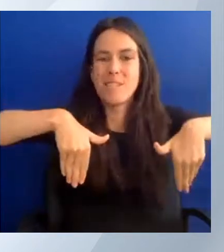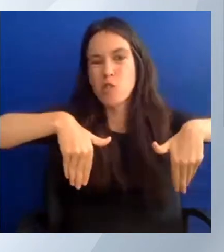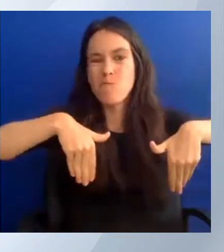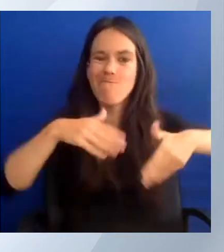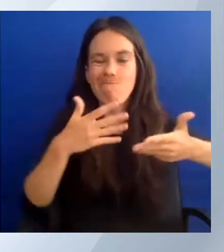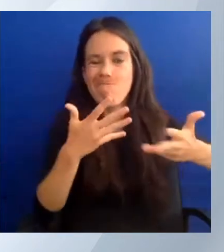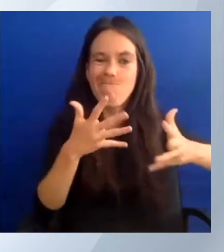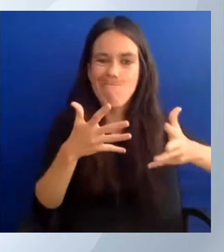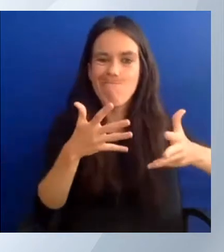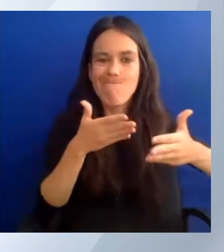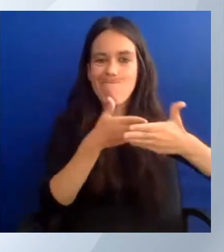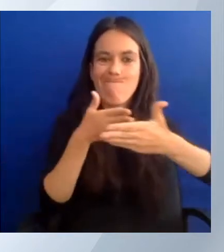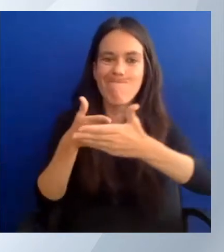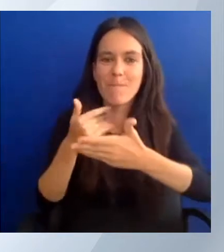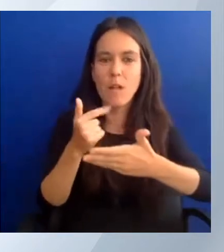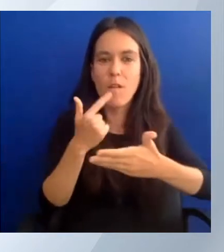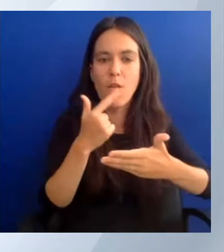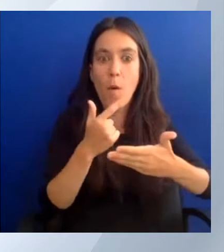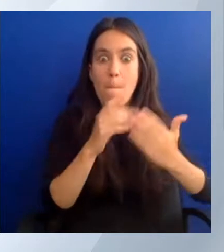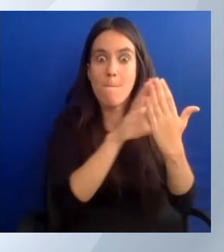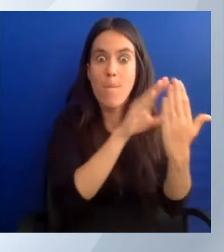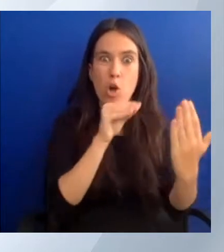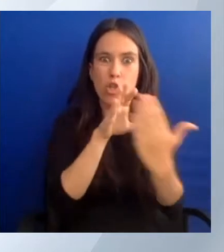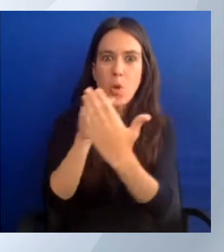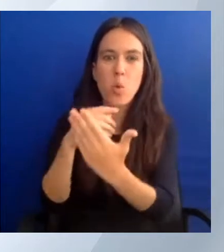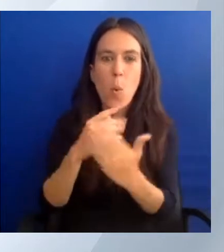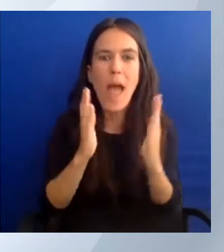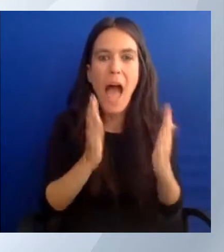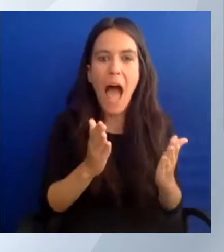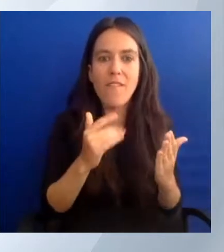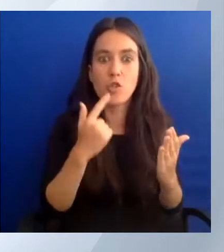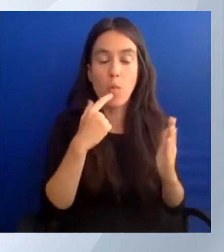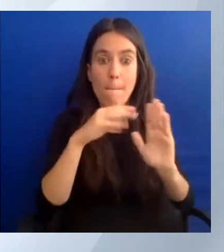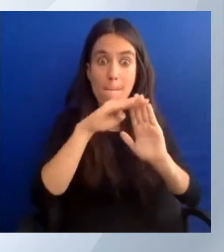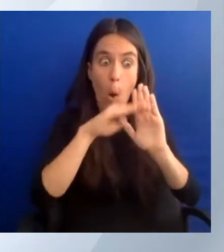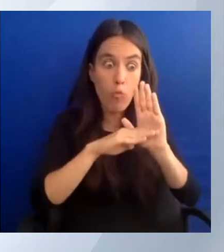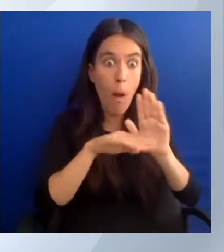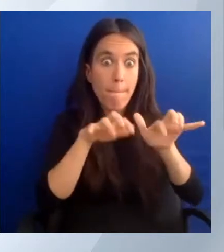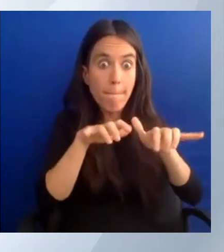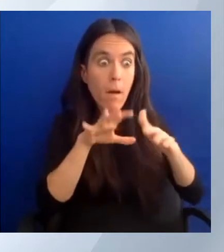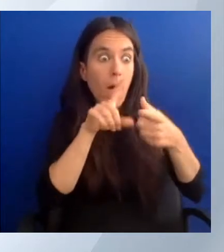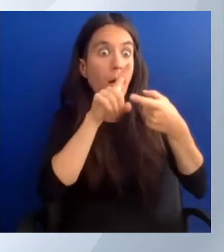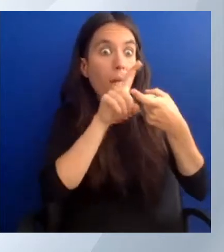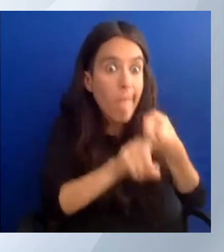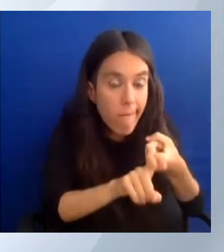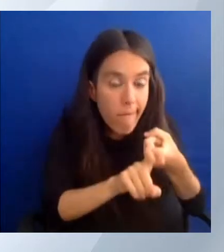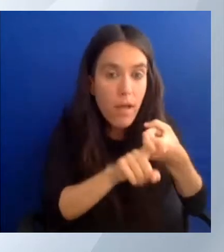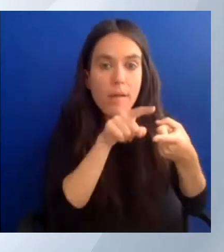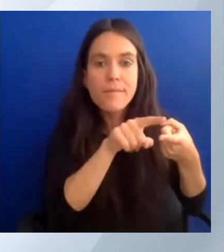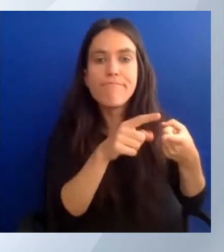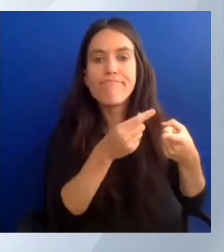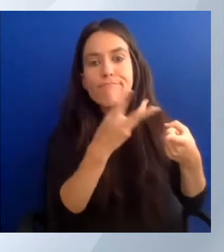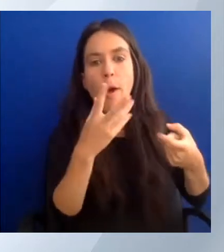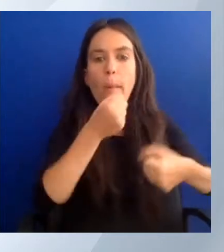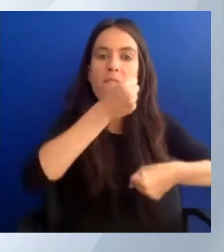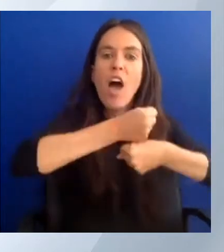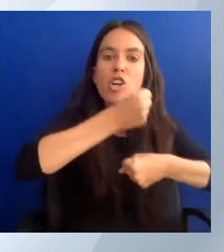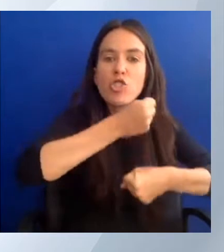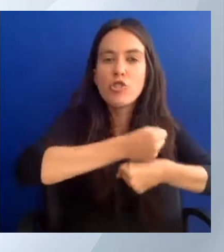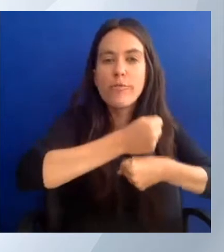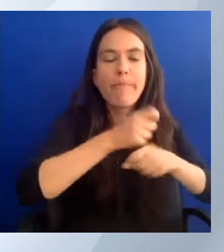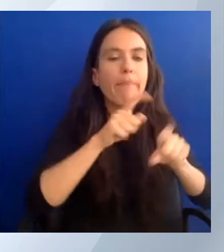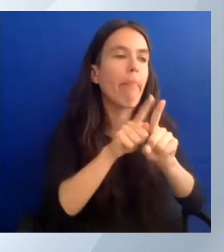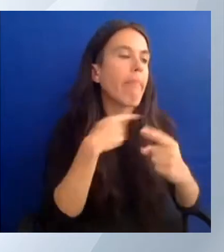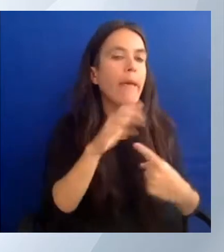models. So we have to rely on these programming models for certain kind of functionality. For example, if my